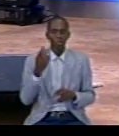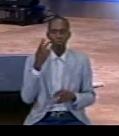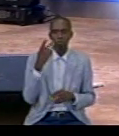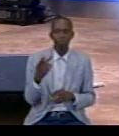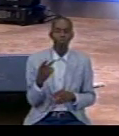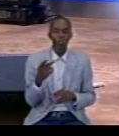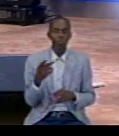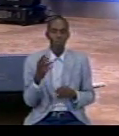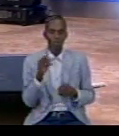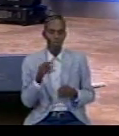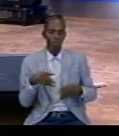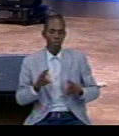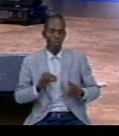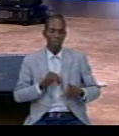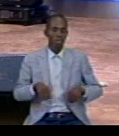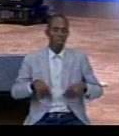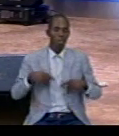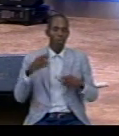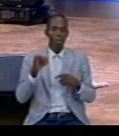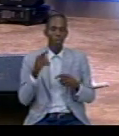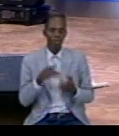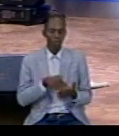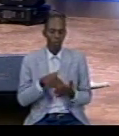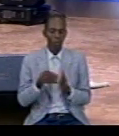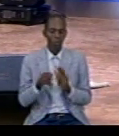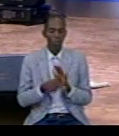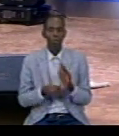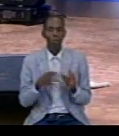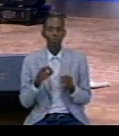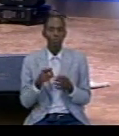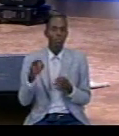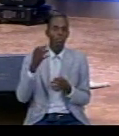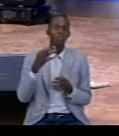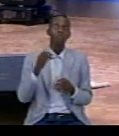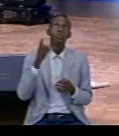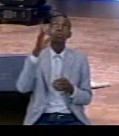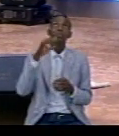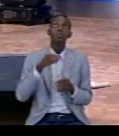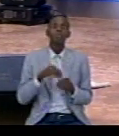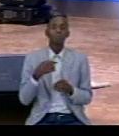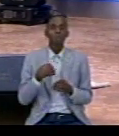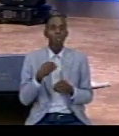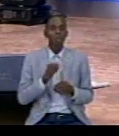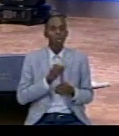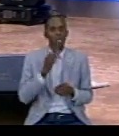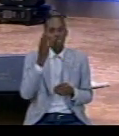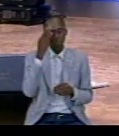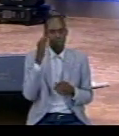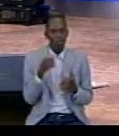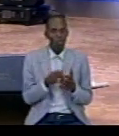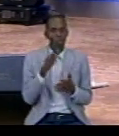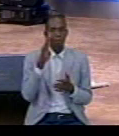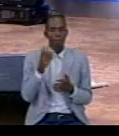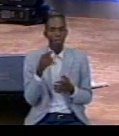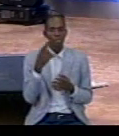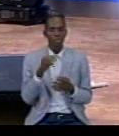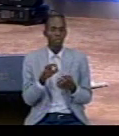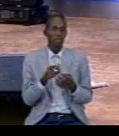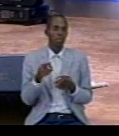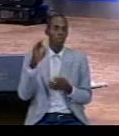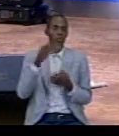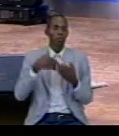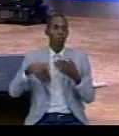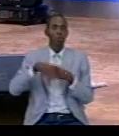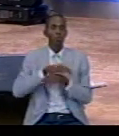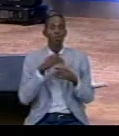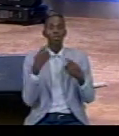I know it by the witness of the Spirit of God in me. I know it by the victory over sin that you